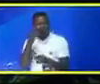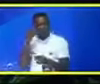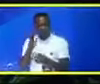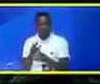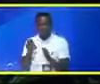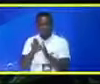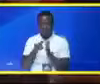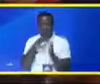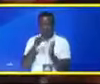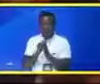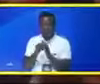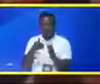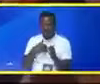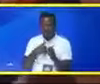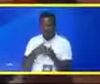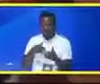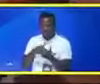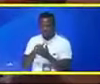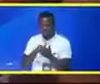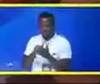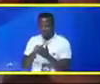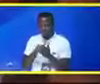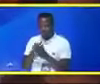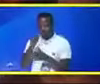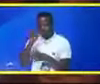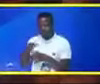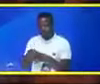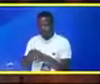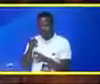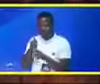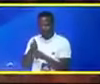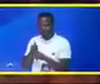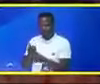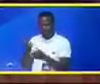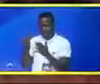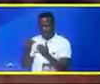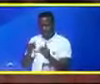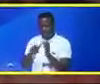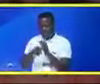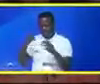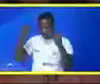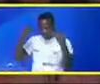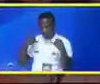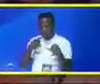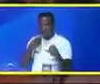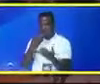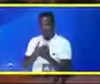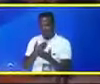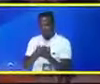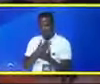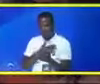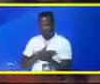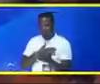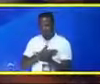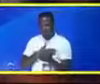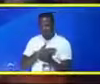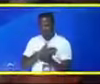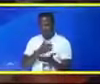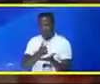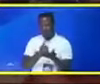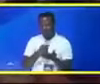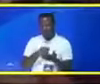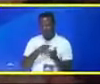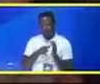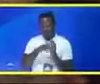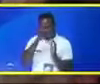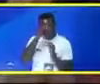Bible says there was a weak, helpless woman who came to such a judge and said, "Avenge me my adversary." And the man